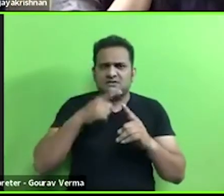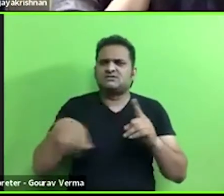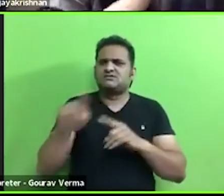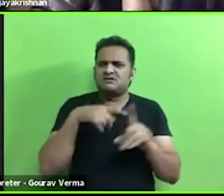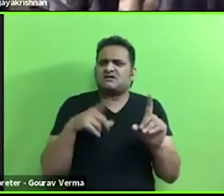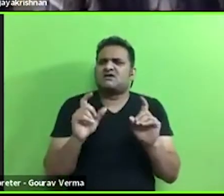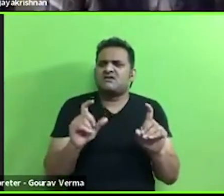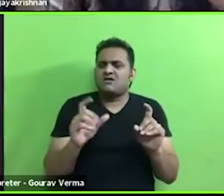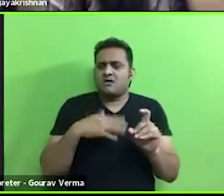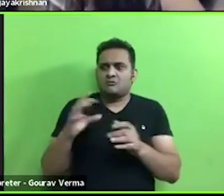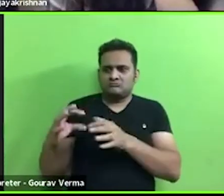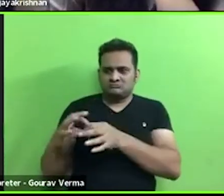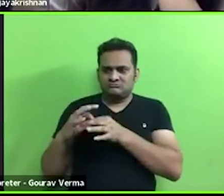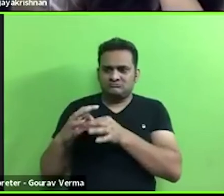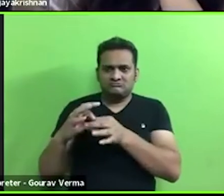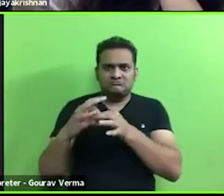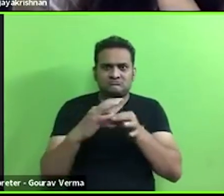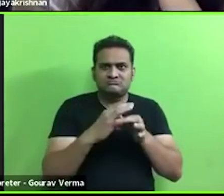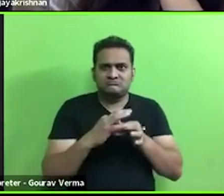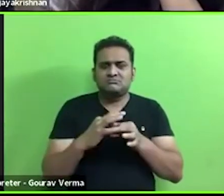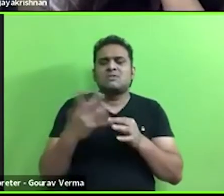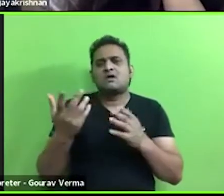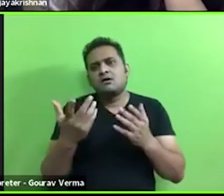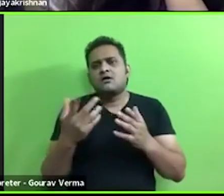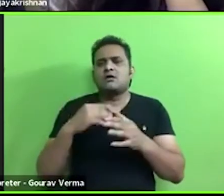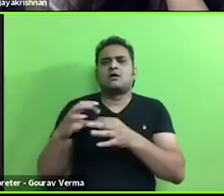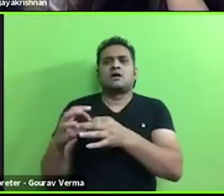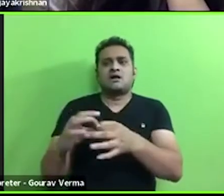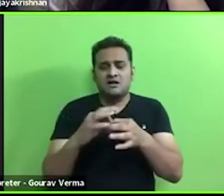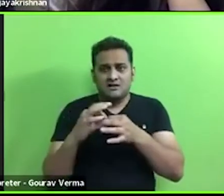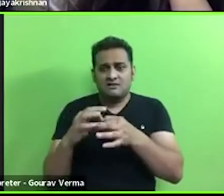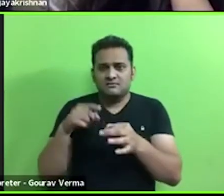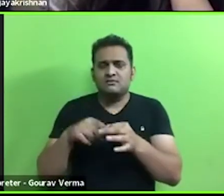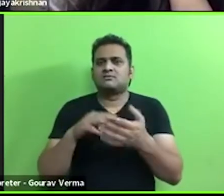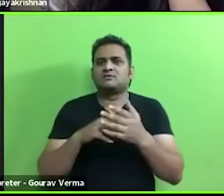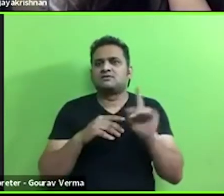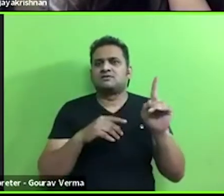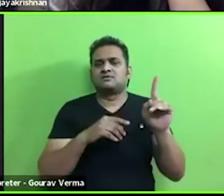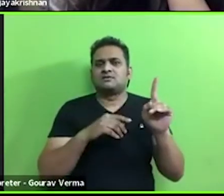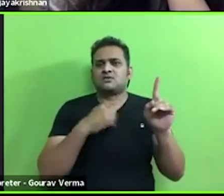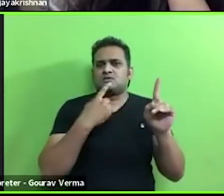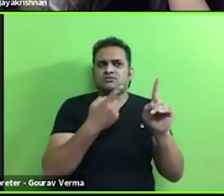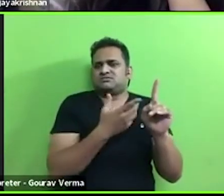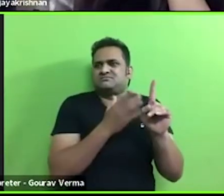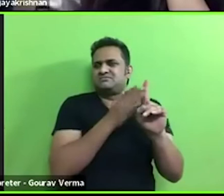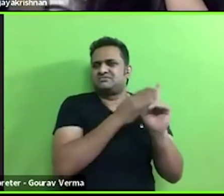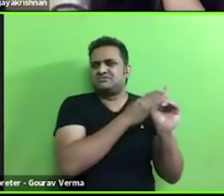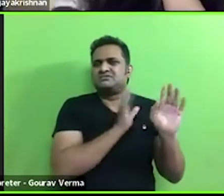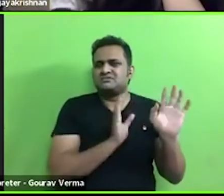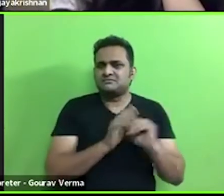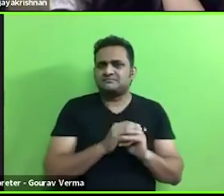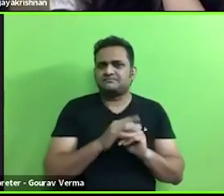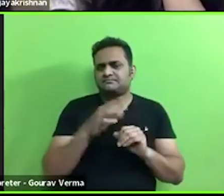this relationship, that somewhere below that relationship lies these notions that we refuse to shake out. And we are